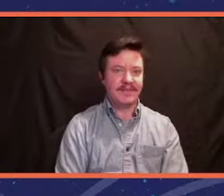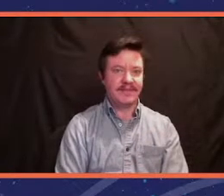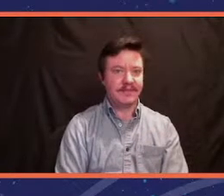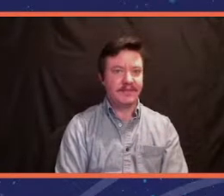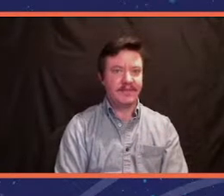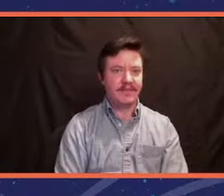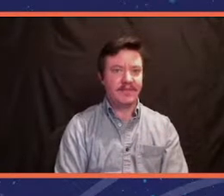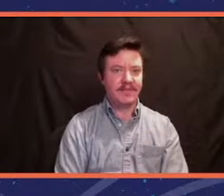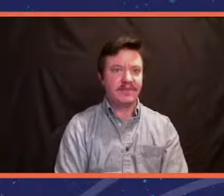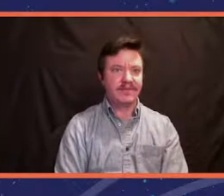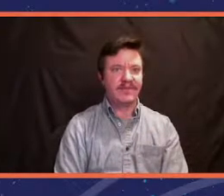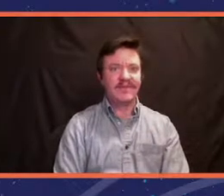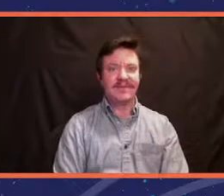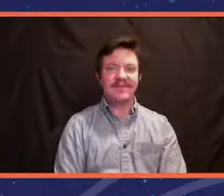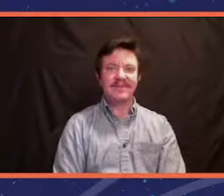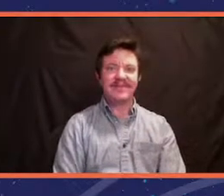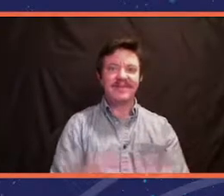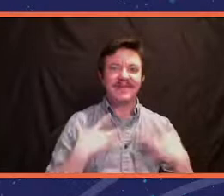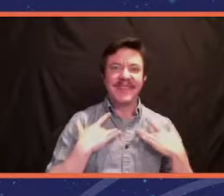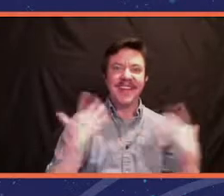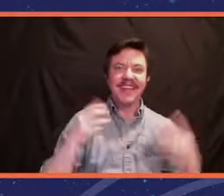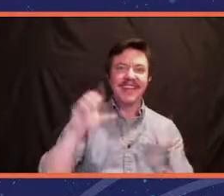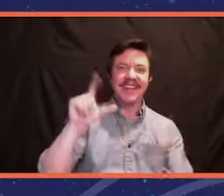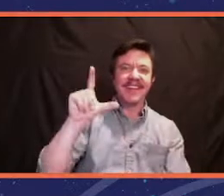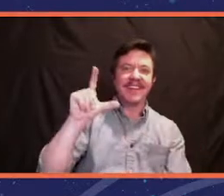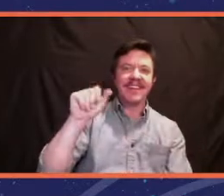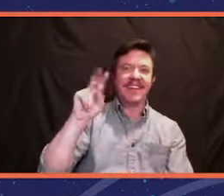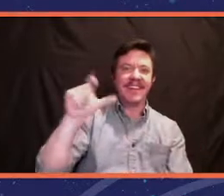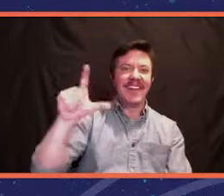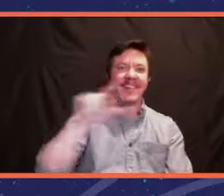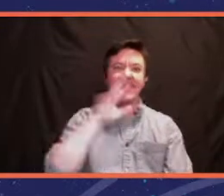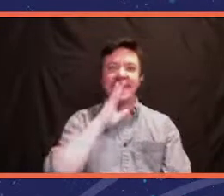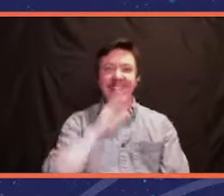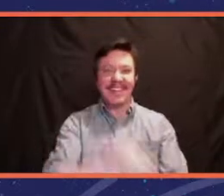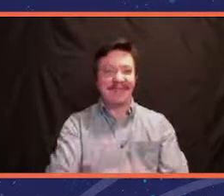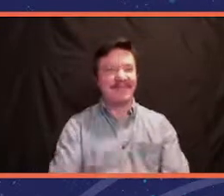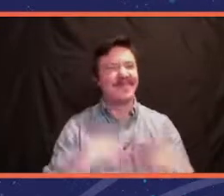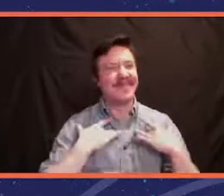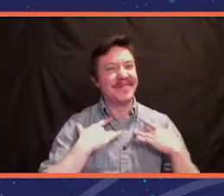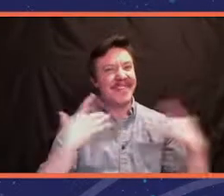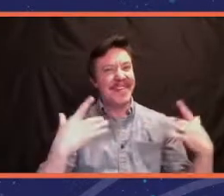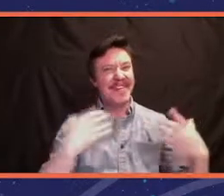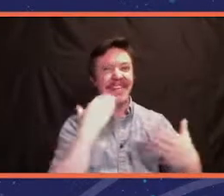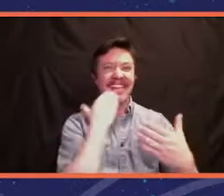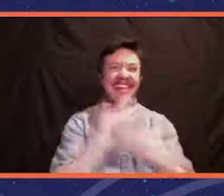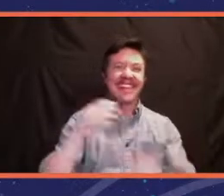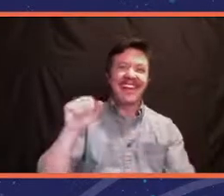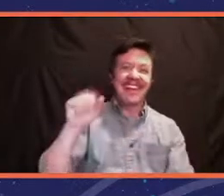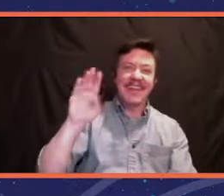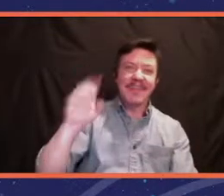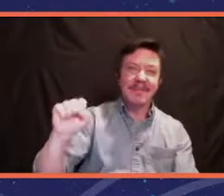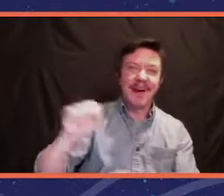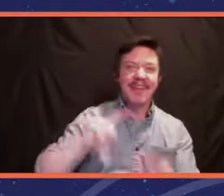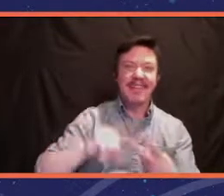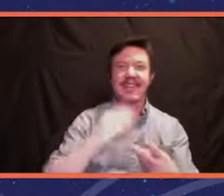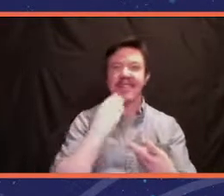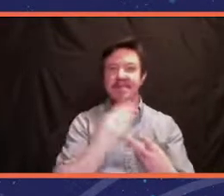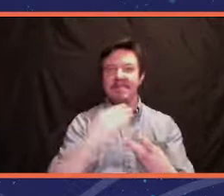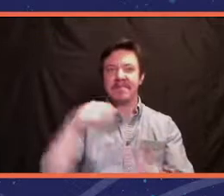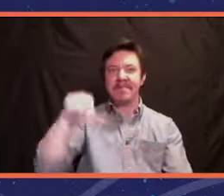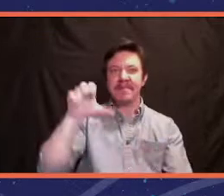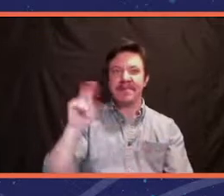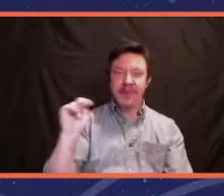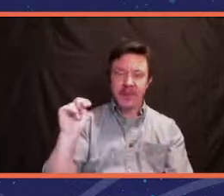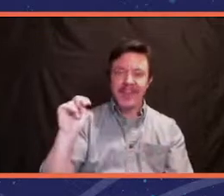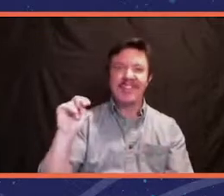What up, y'all? Yeah, so thank you so much for that, Abbas. Thank you. And for the